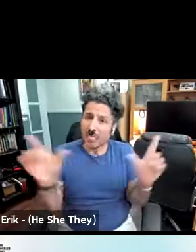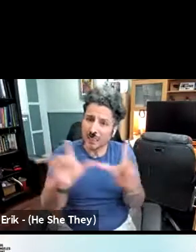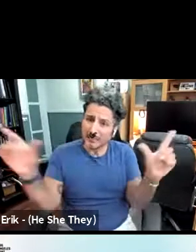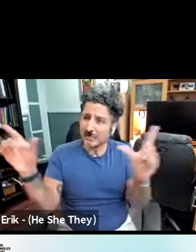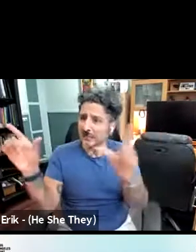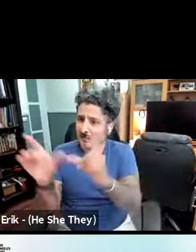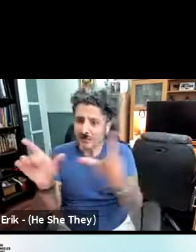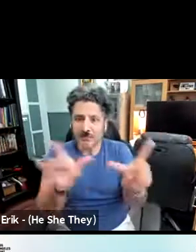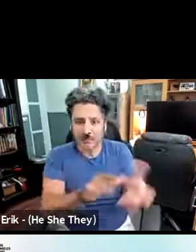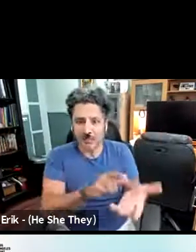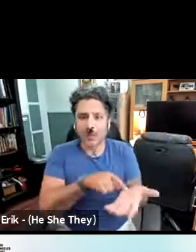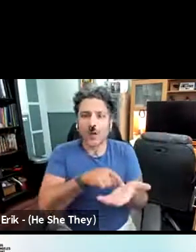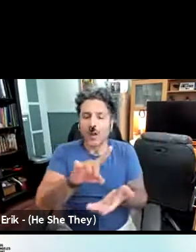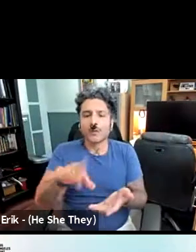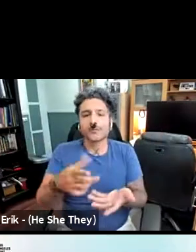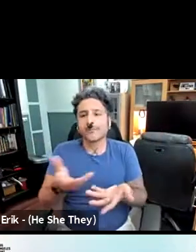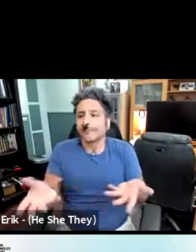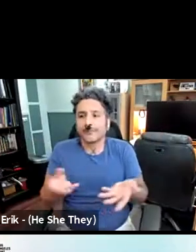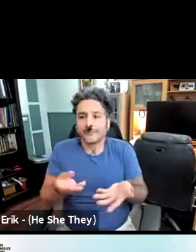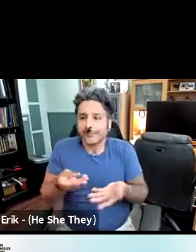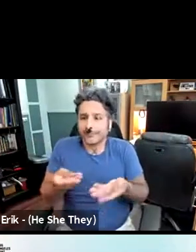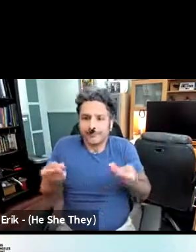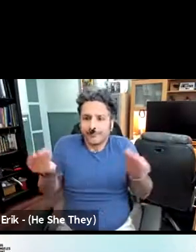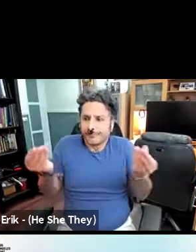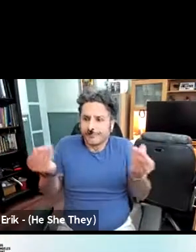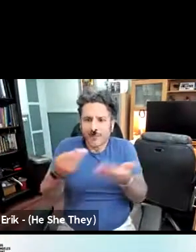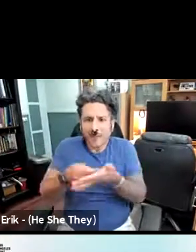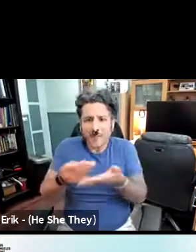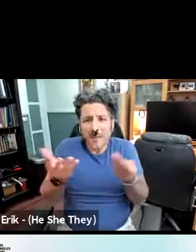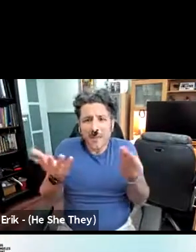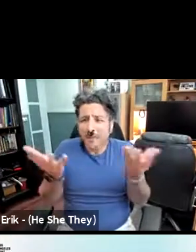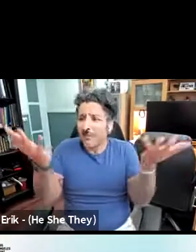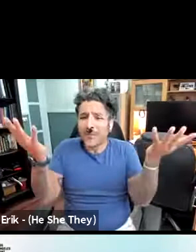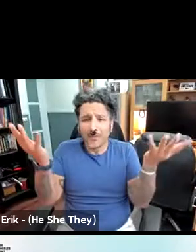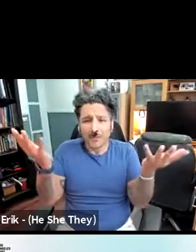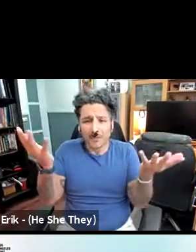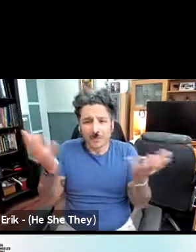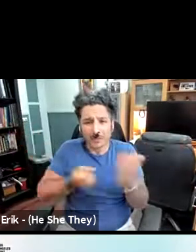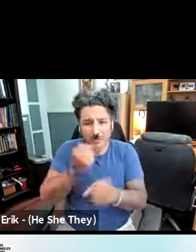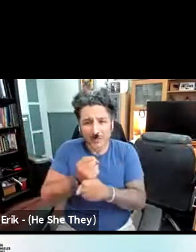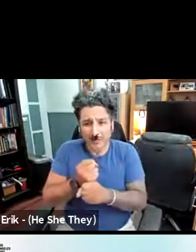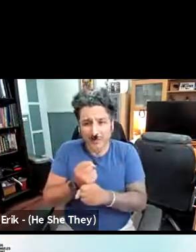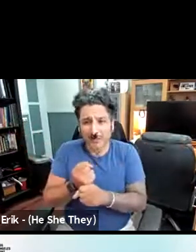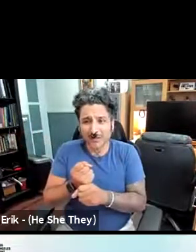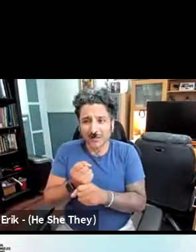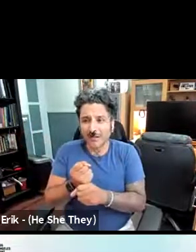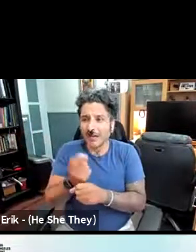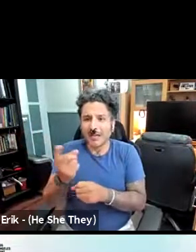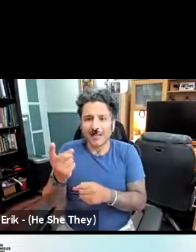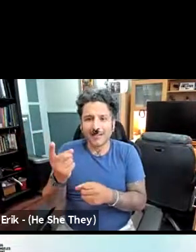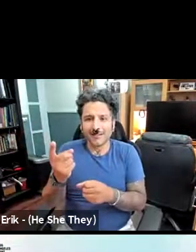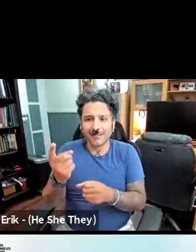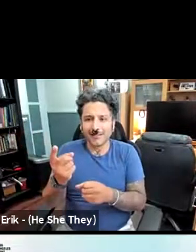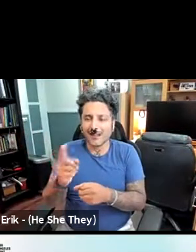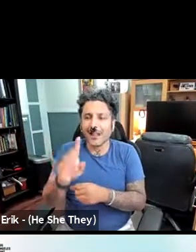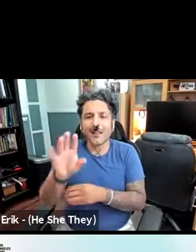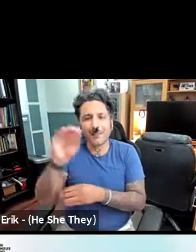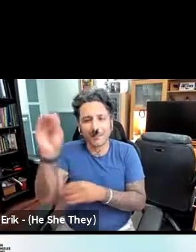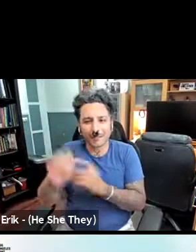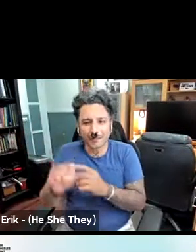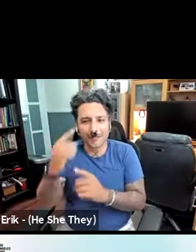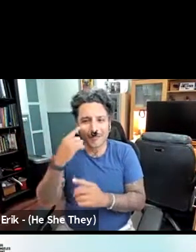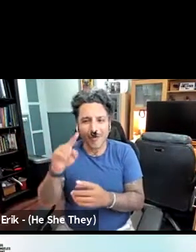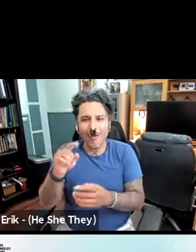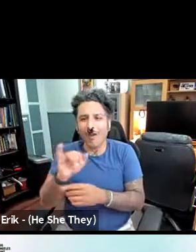something that, and you got 2 years, you got to do that, and you might as well pay it now because it's going to be an interest rate later on. I